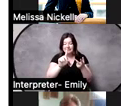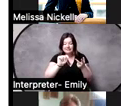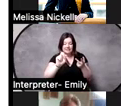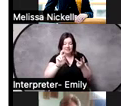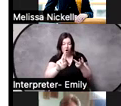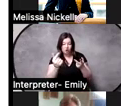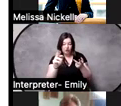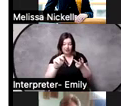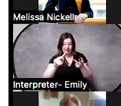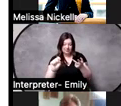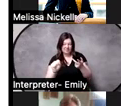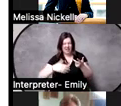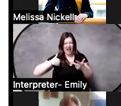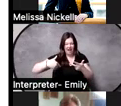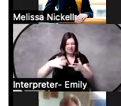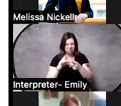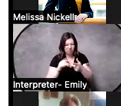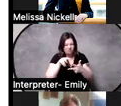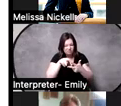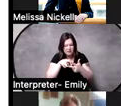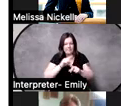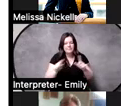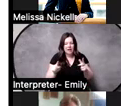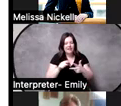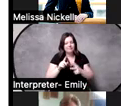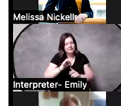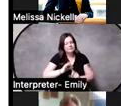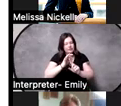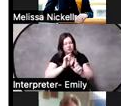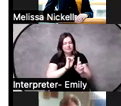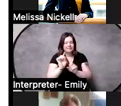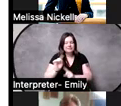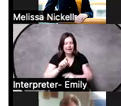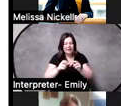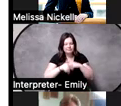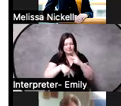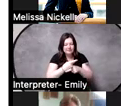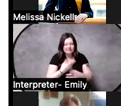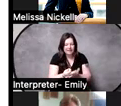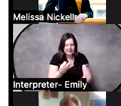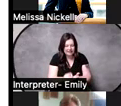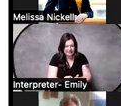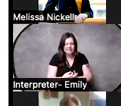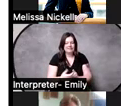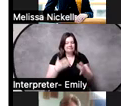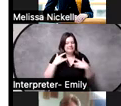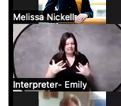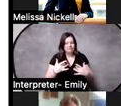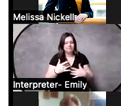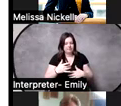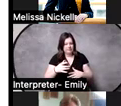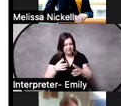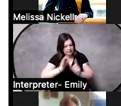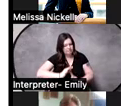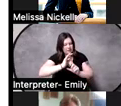different types of funding mechanisms that are reviewed by special emphasis panels. And these are comprised only of temporary members that are based on